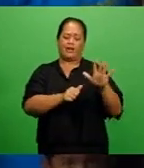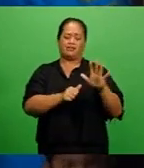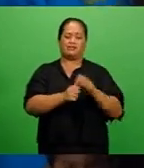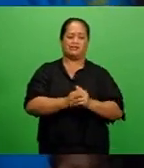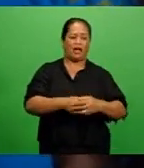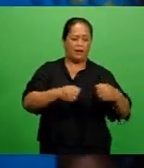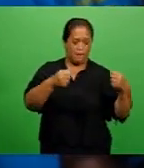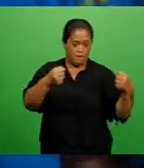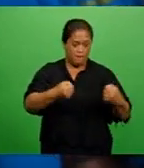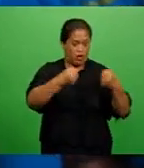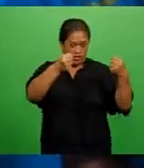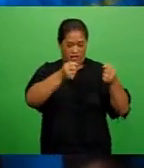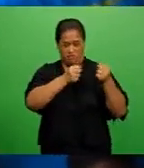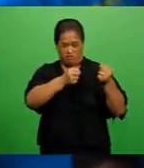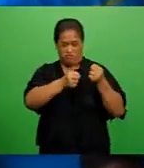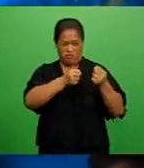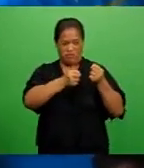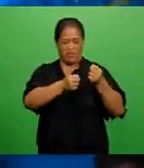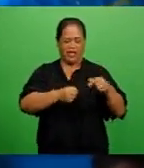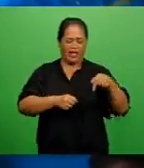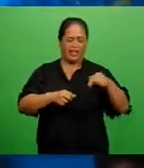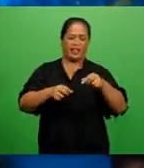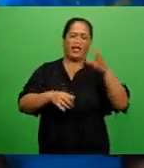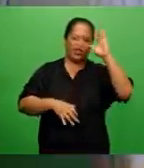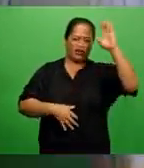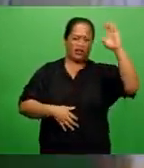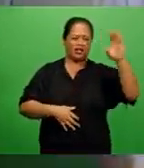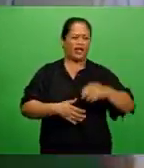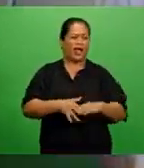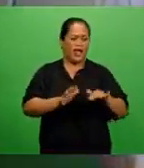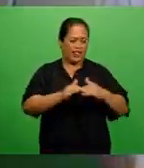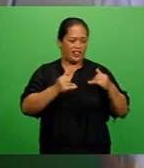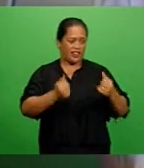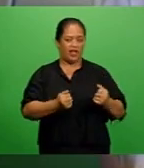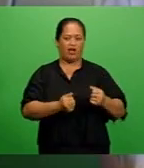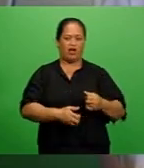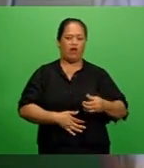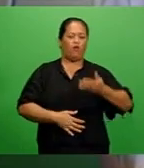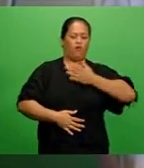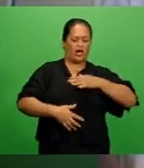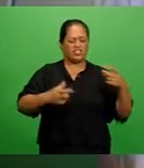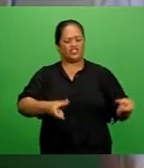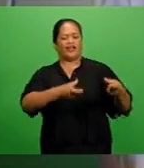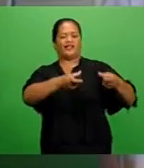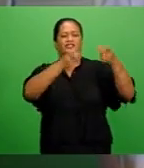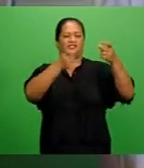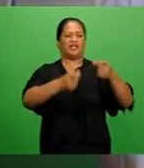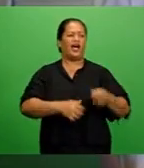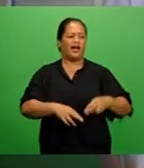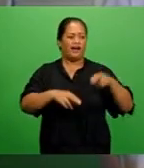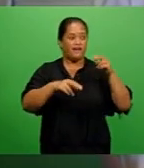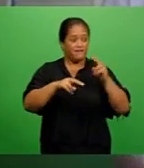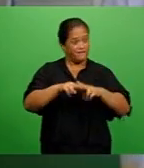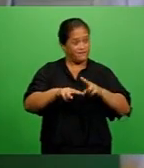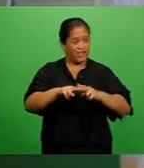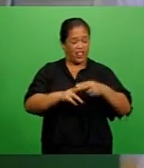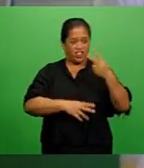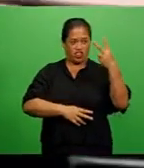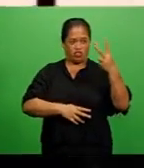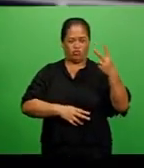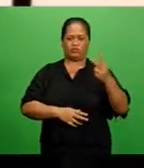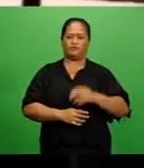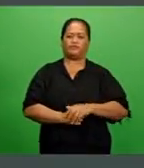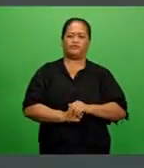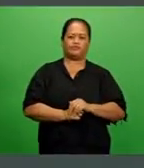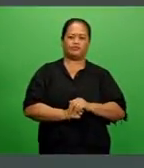new boxers to step up in the new year and challenge him. The father of two is confirmed for the first promotion of 2021 in